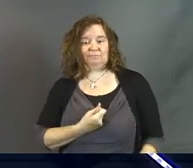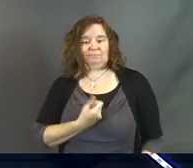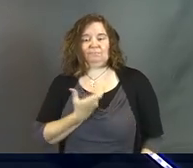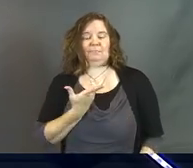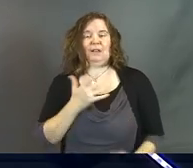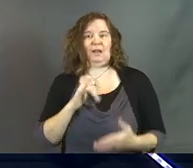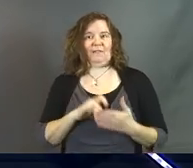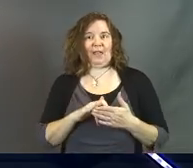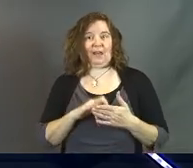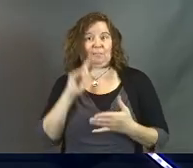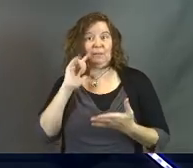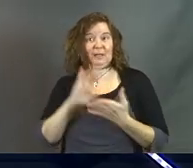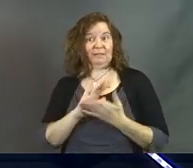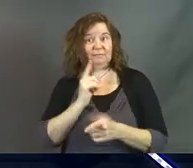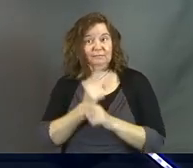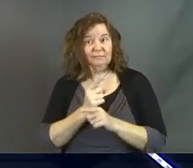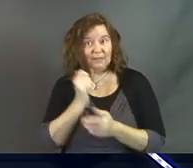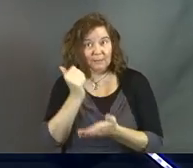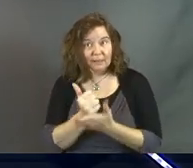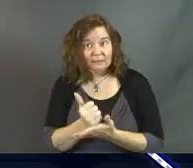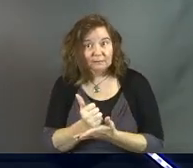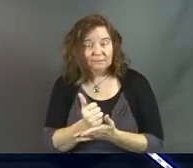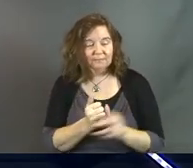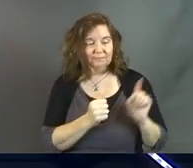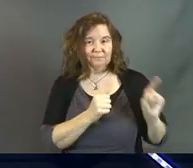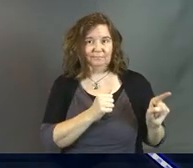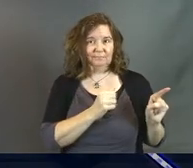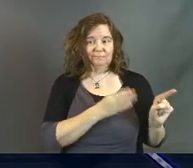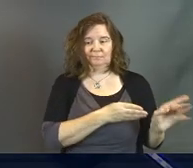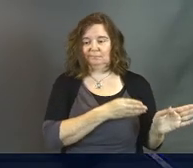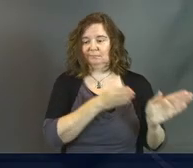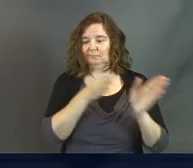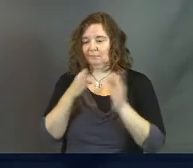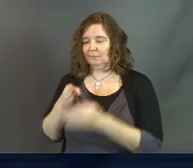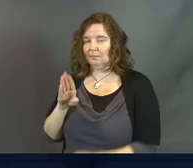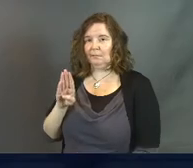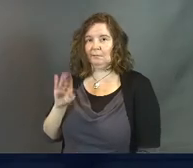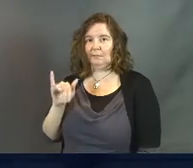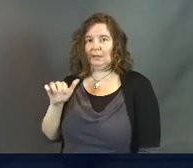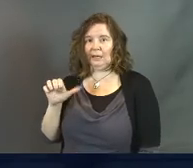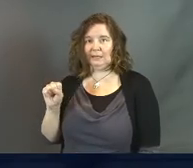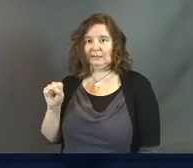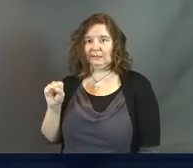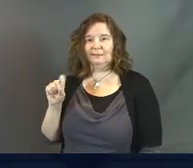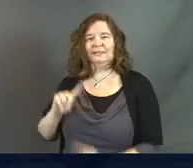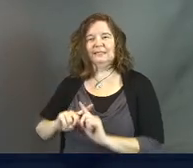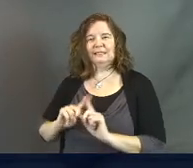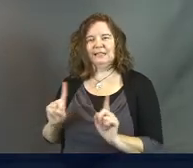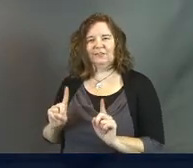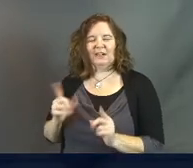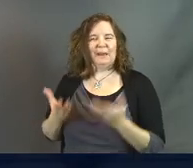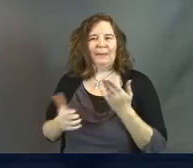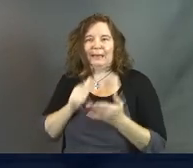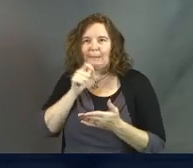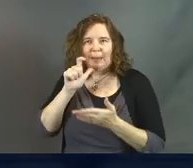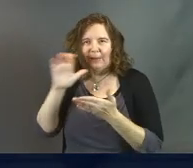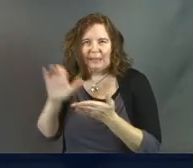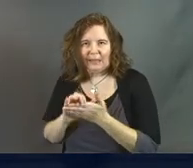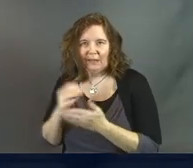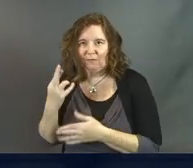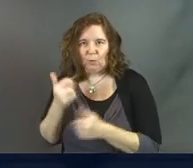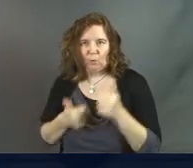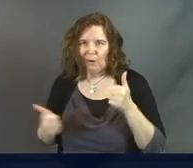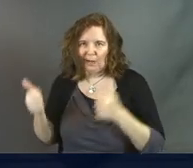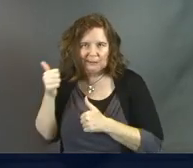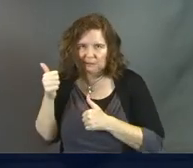that foundation. Amen? Bias is different. Bias may not be that I actually believe one